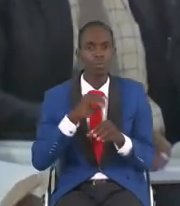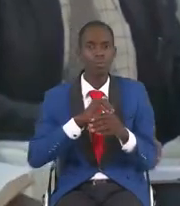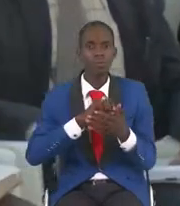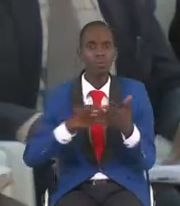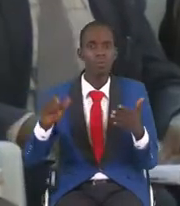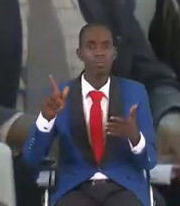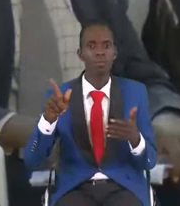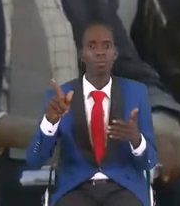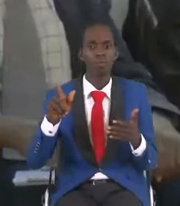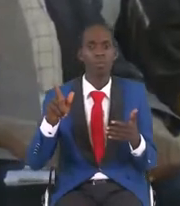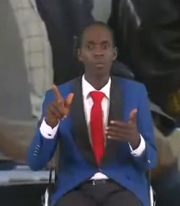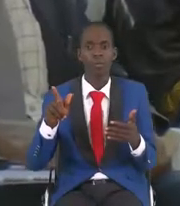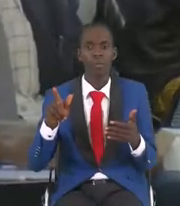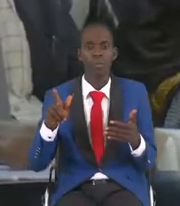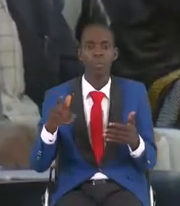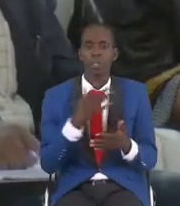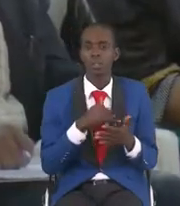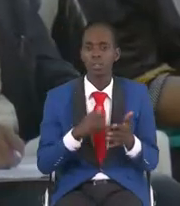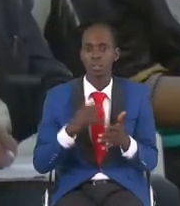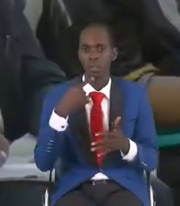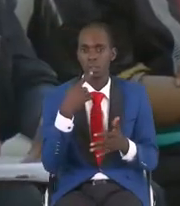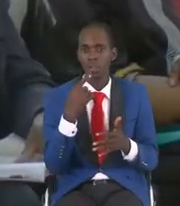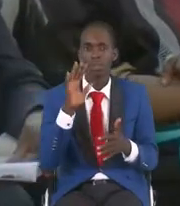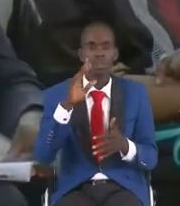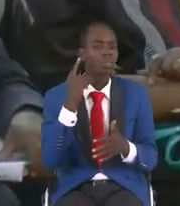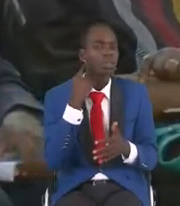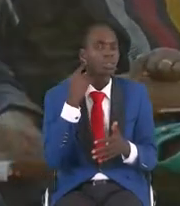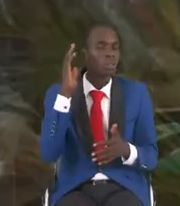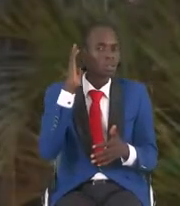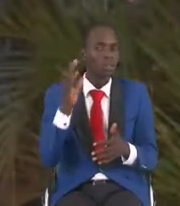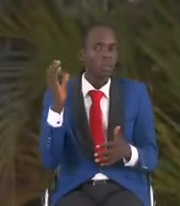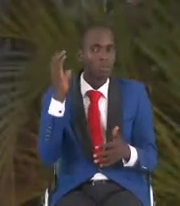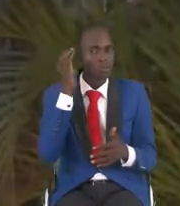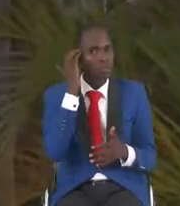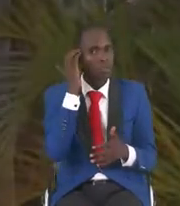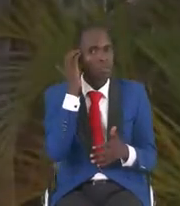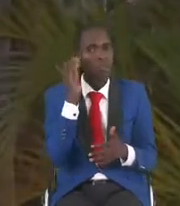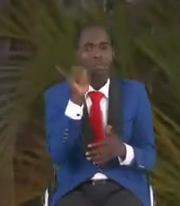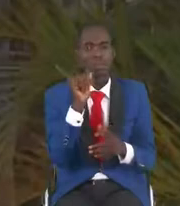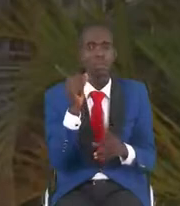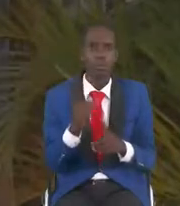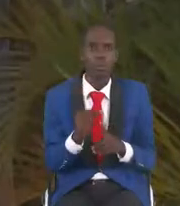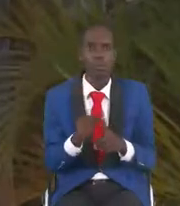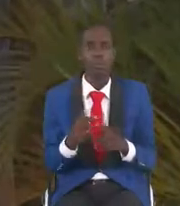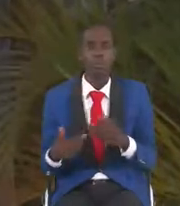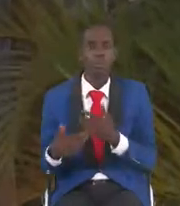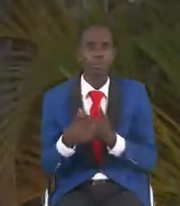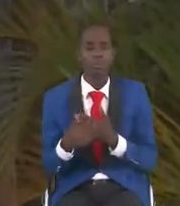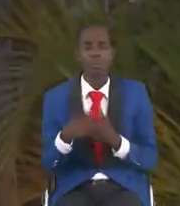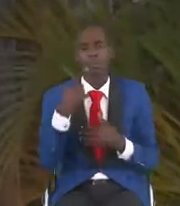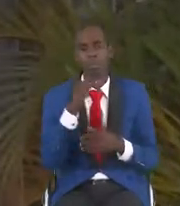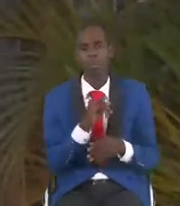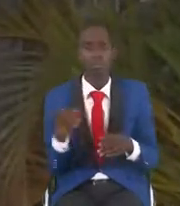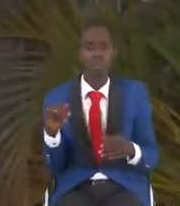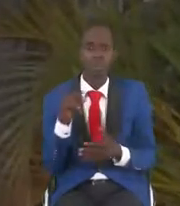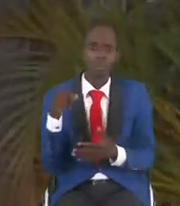verse 21, and it says, thine ears shall hear a word behind thee, saying,